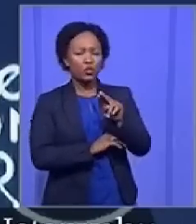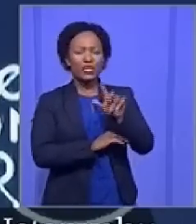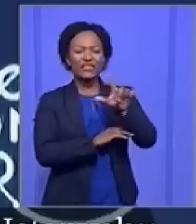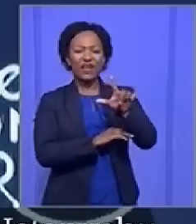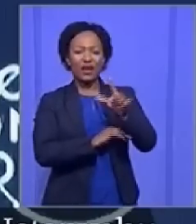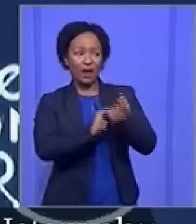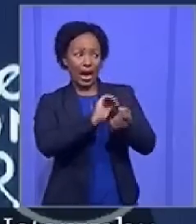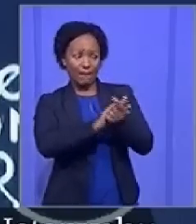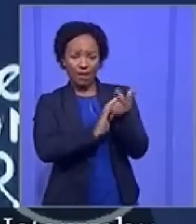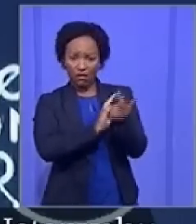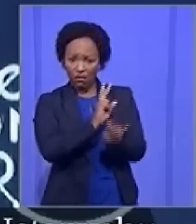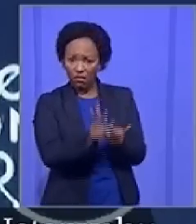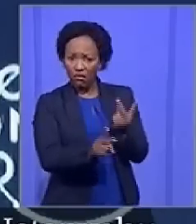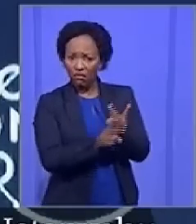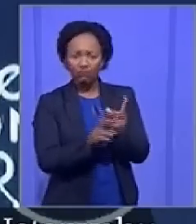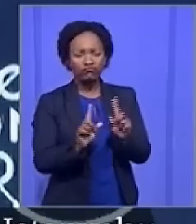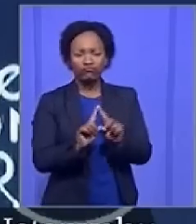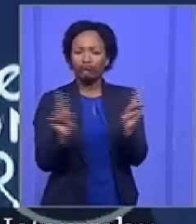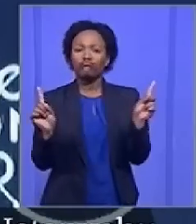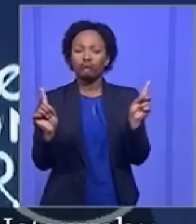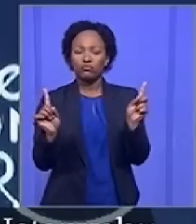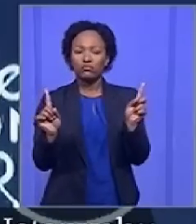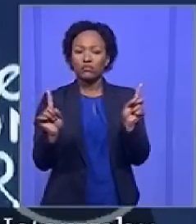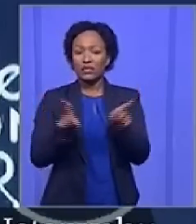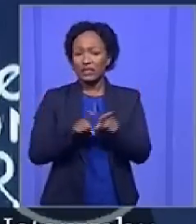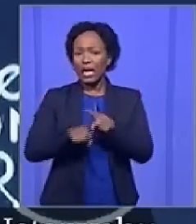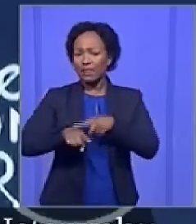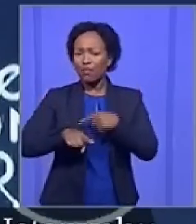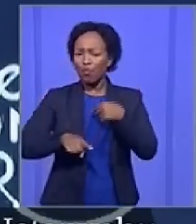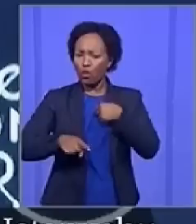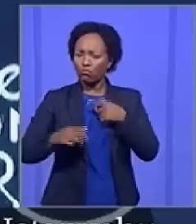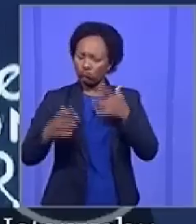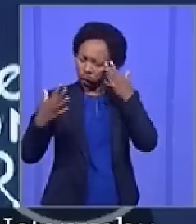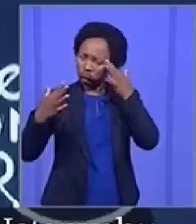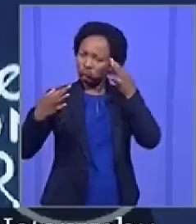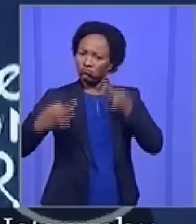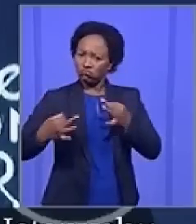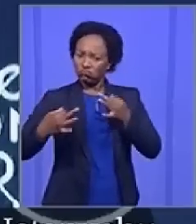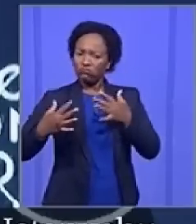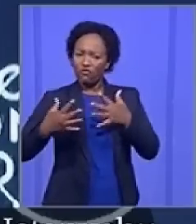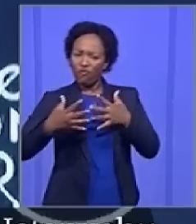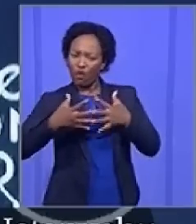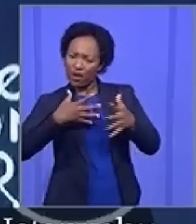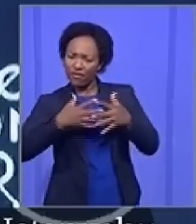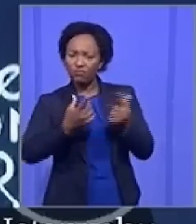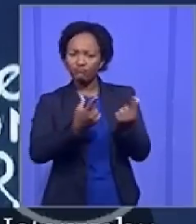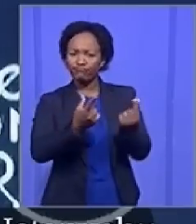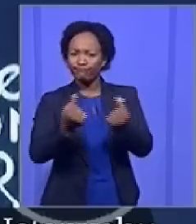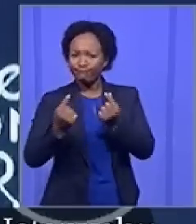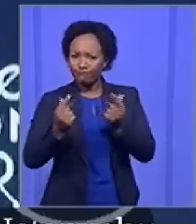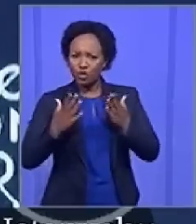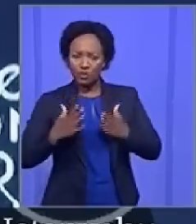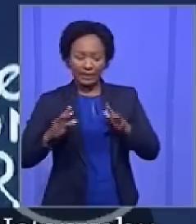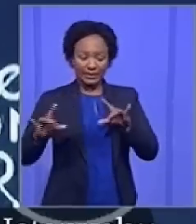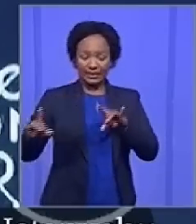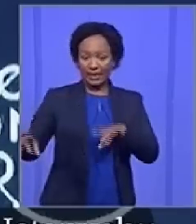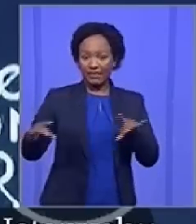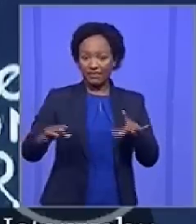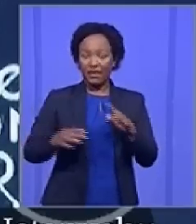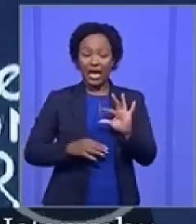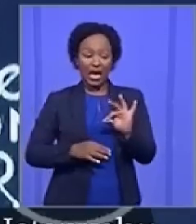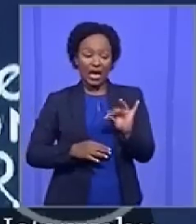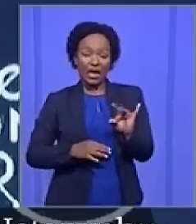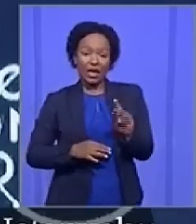But at the same time, we are determined to do everything we can to bring an end to the terrible human suffering that we're seeing every single